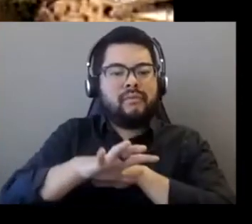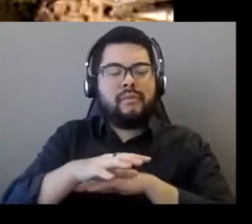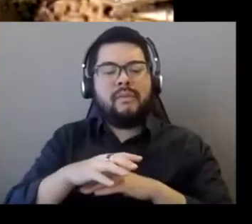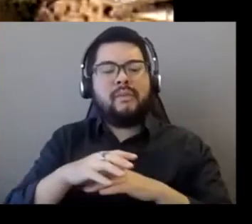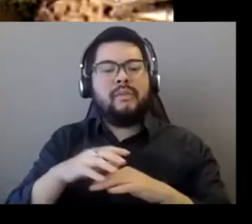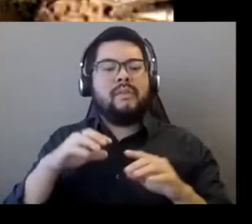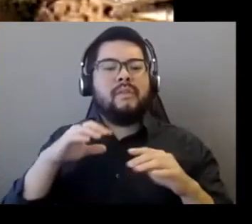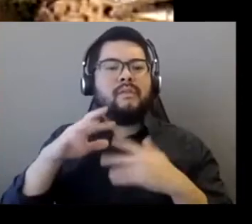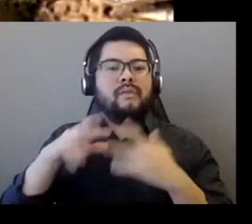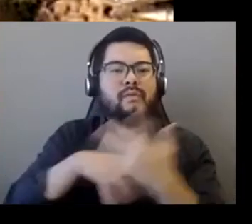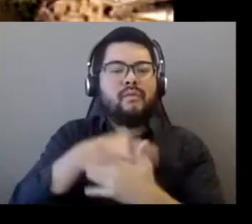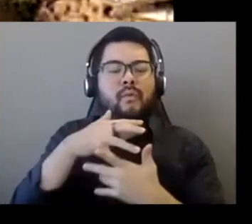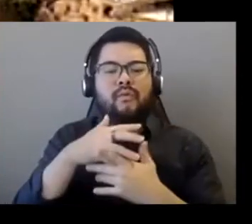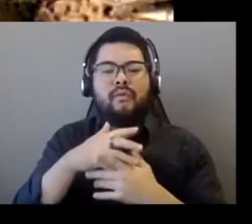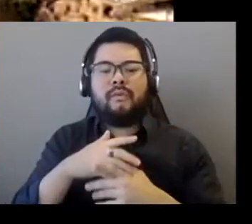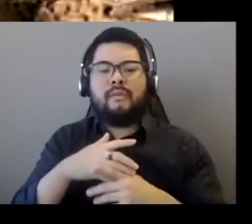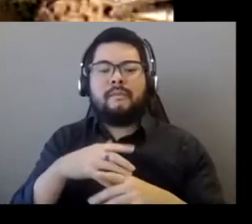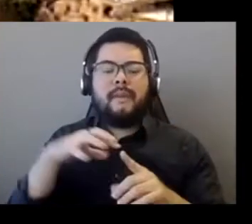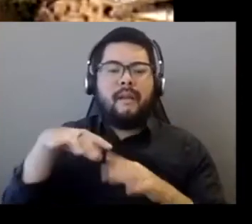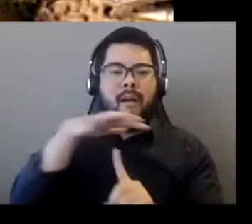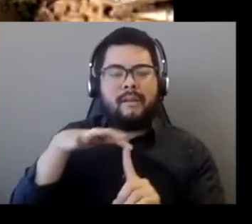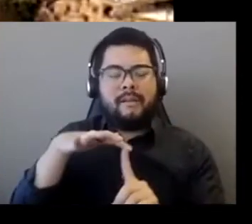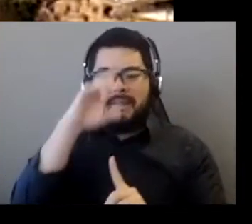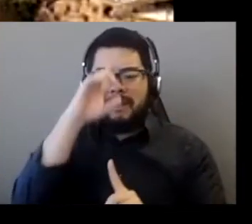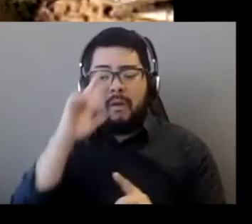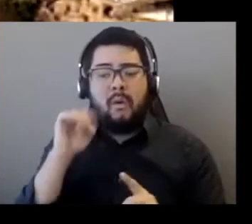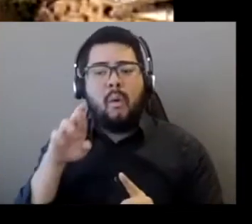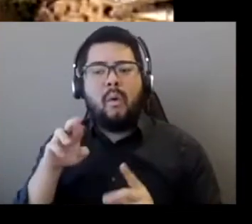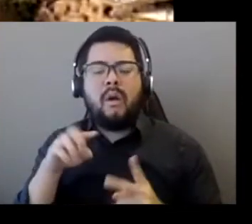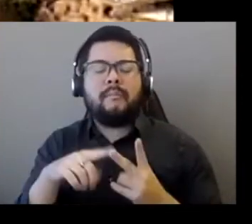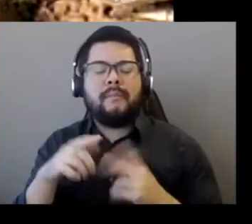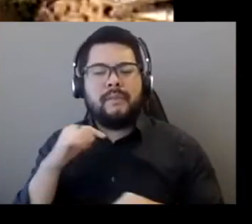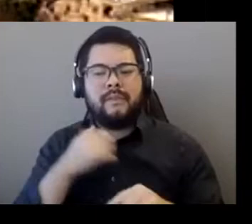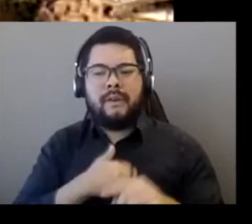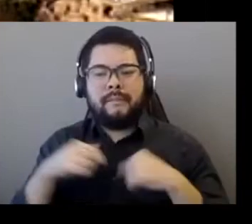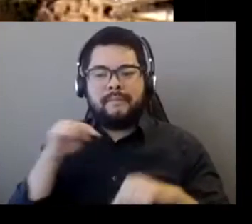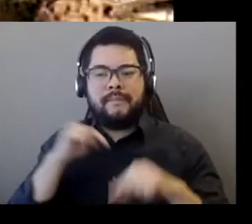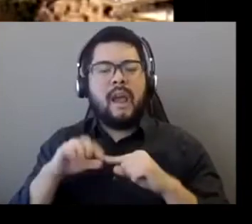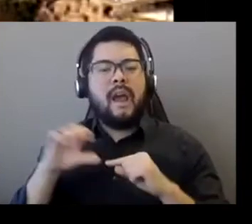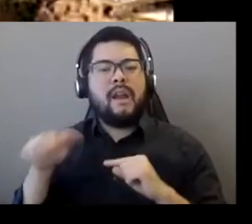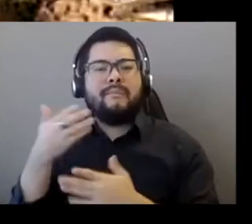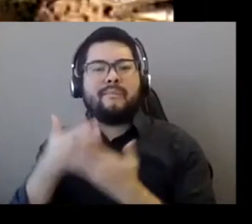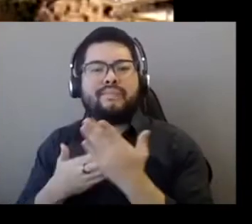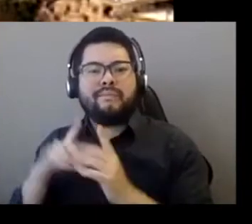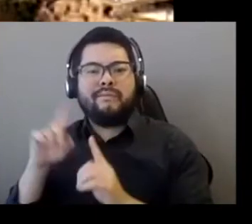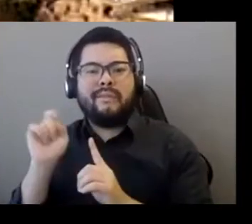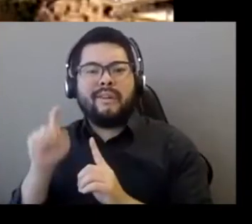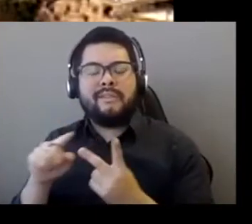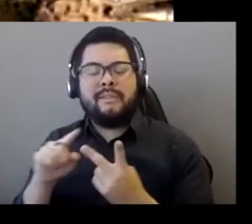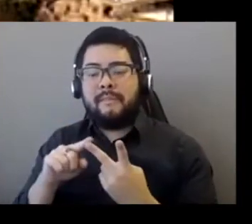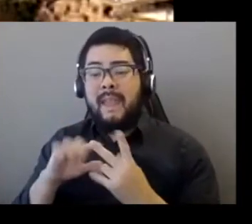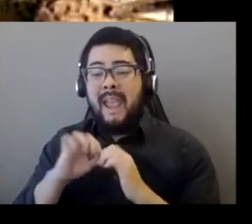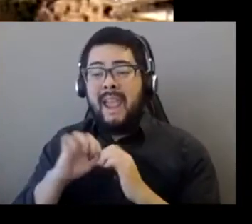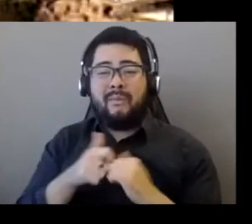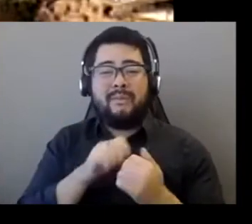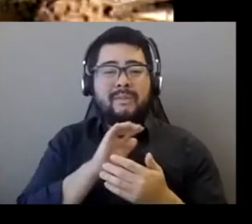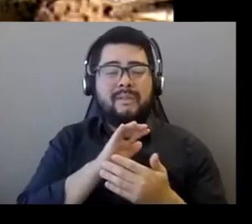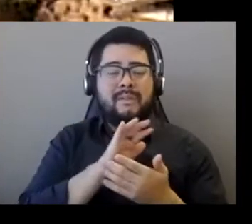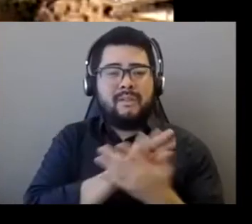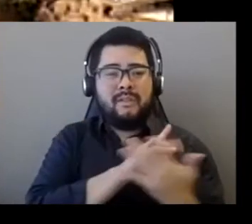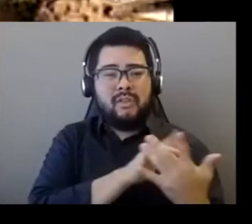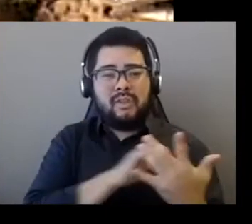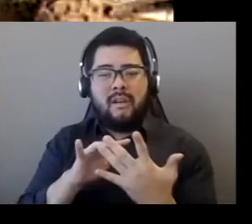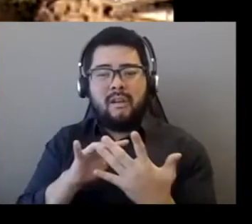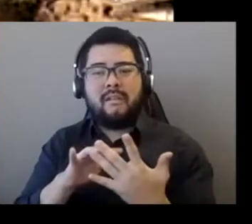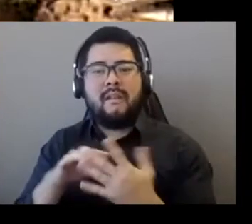of putting that, they said, how will scholarly activism, I'm sorry, another part of the question is, how does scholar activism shape